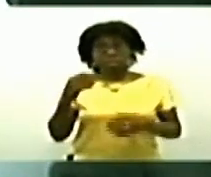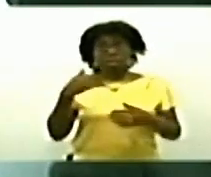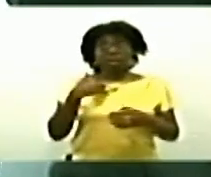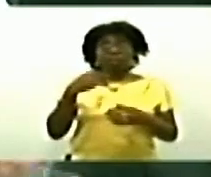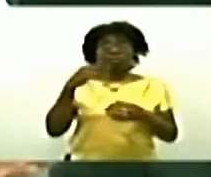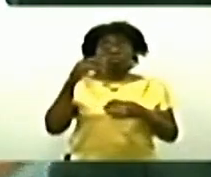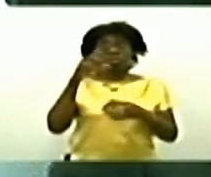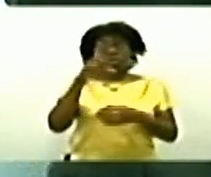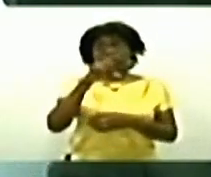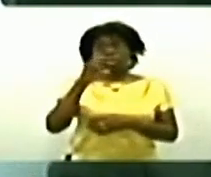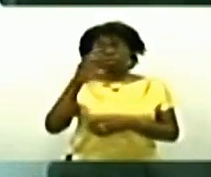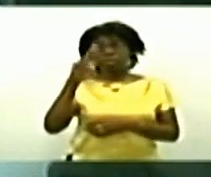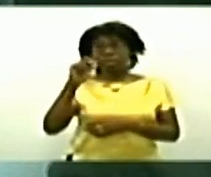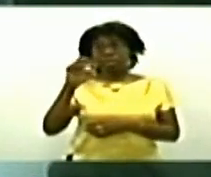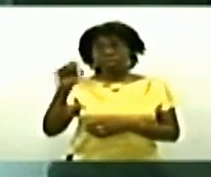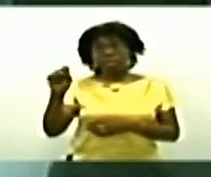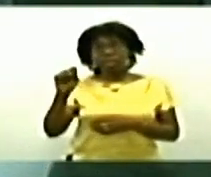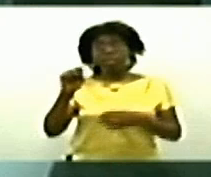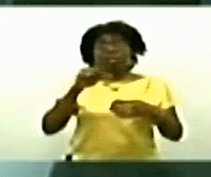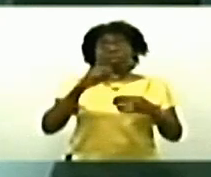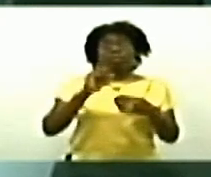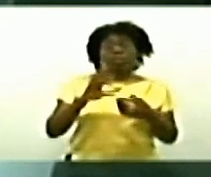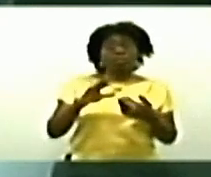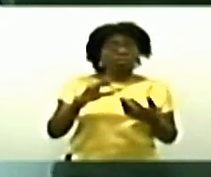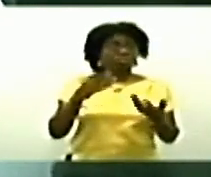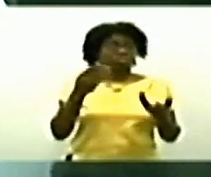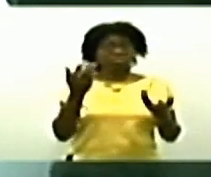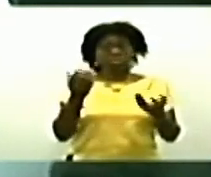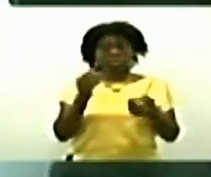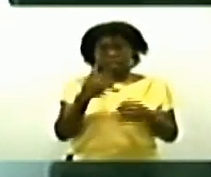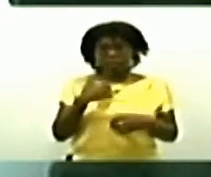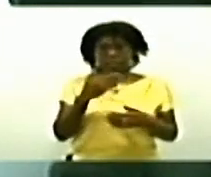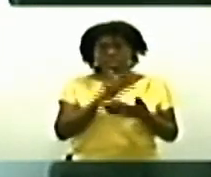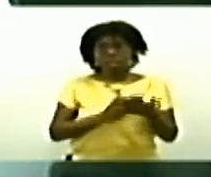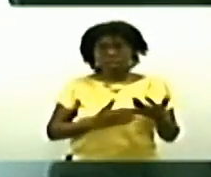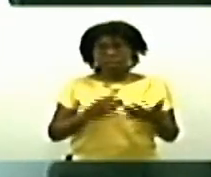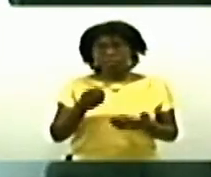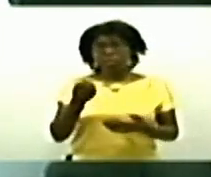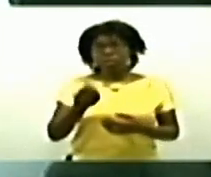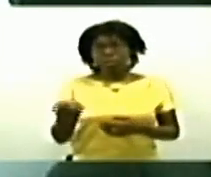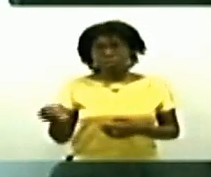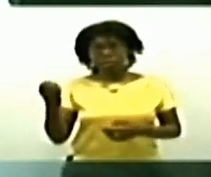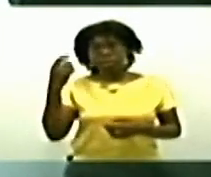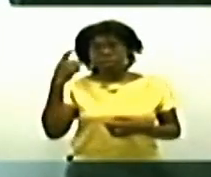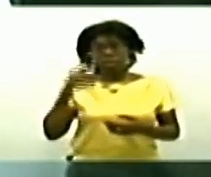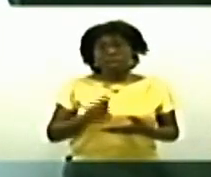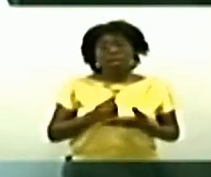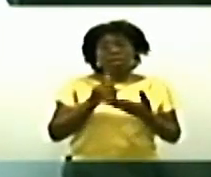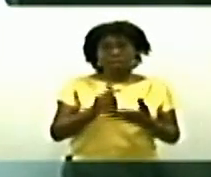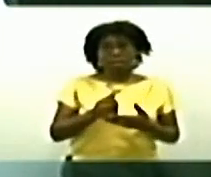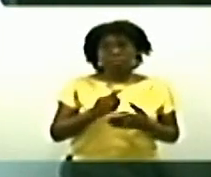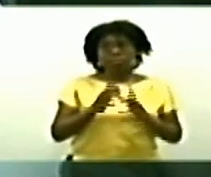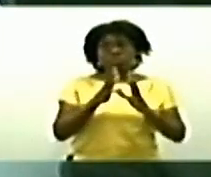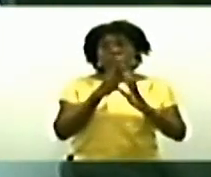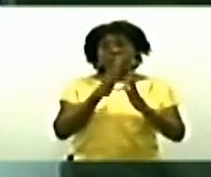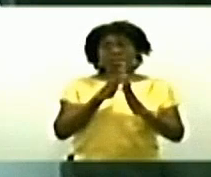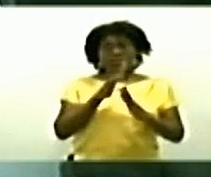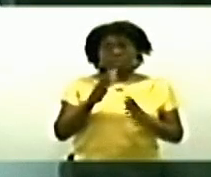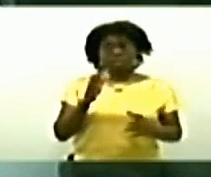so maybe they should look into adding some equipment to the efficiency of these traffic wardens. Thank you, Mr.